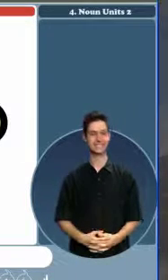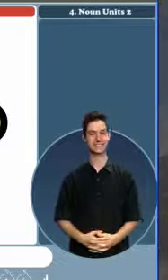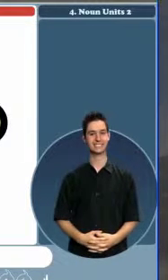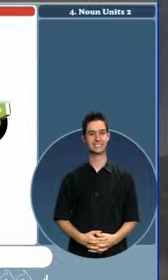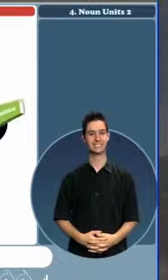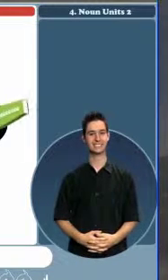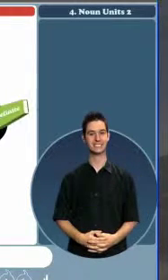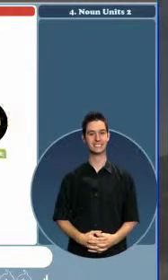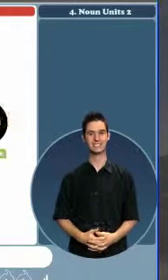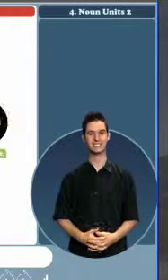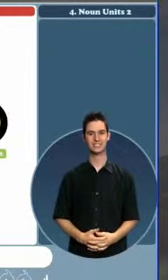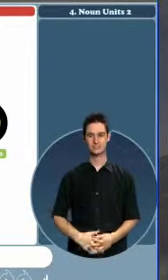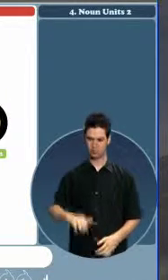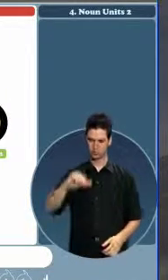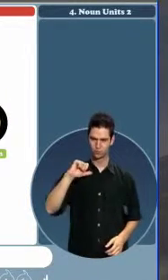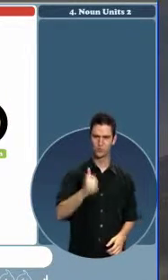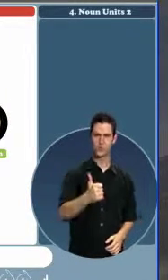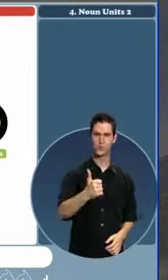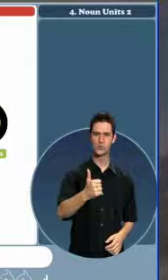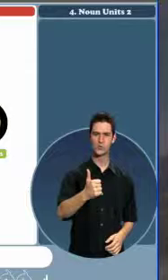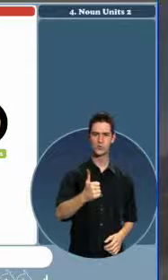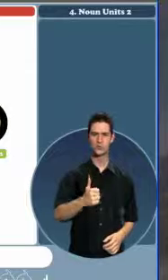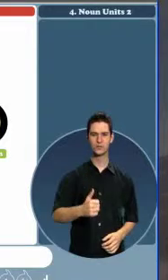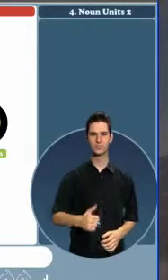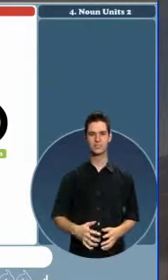Try another one.